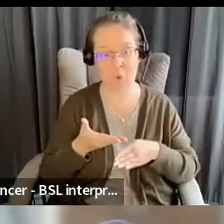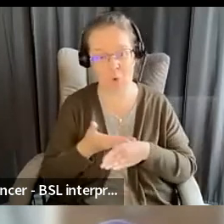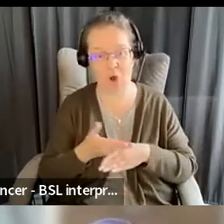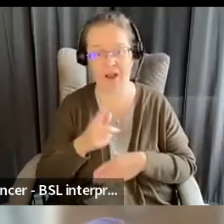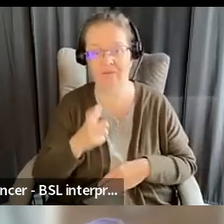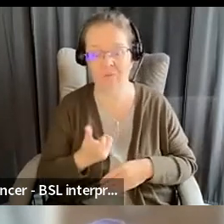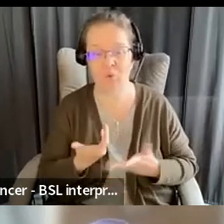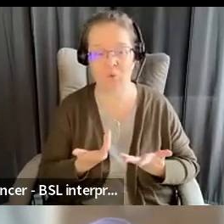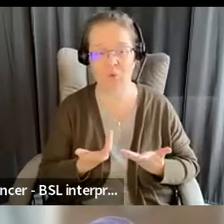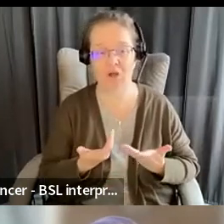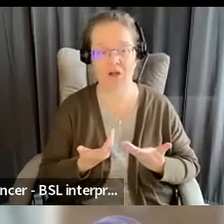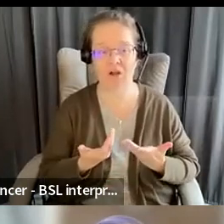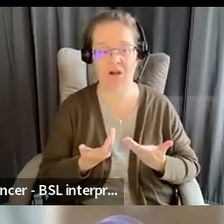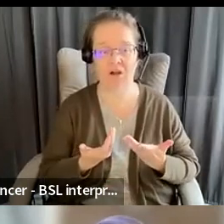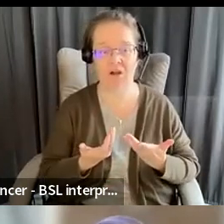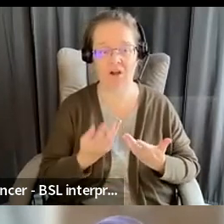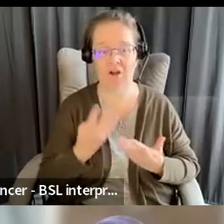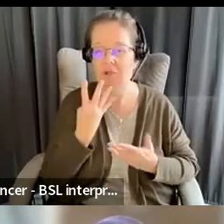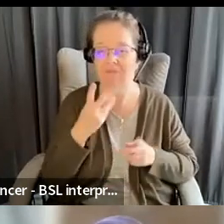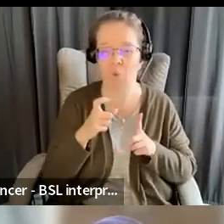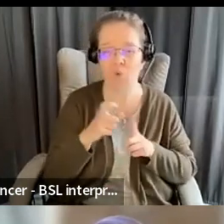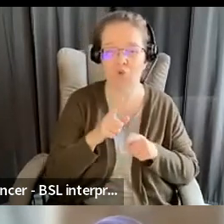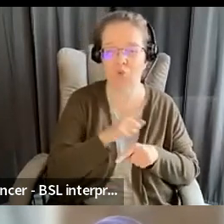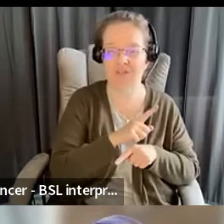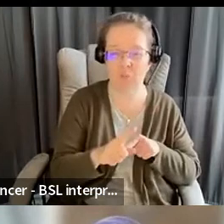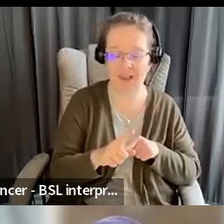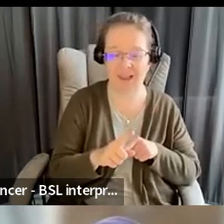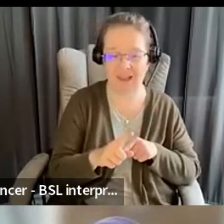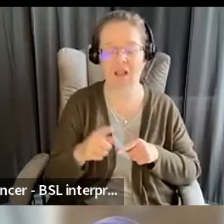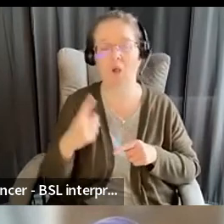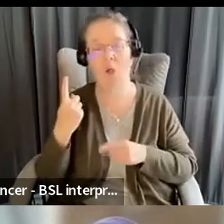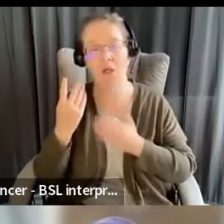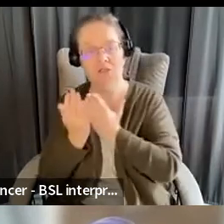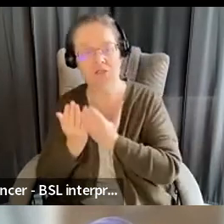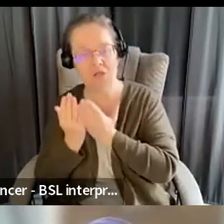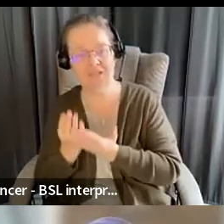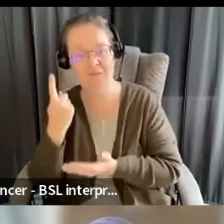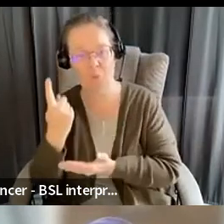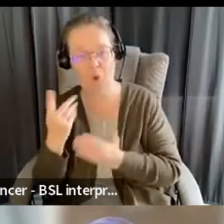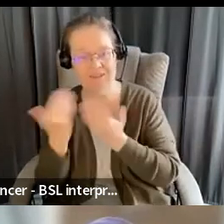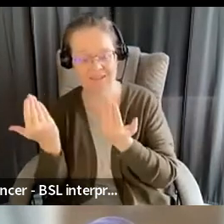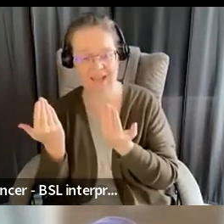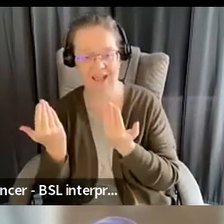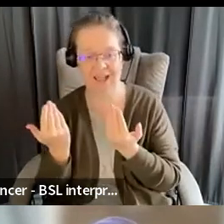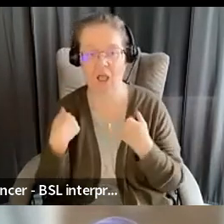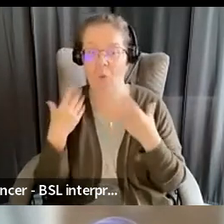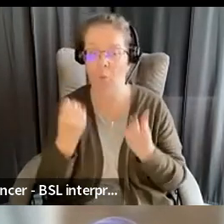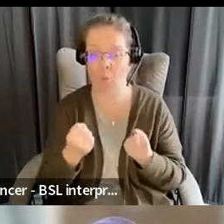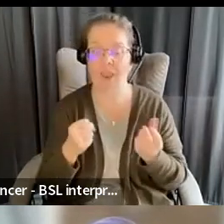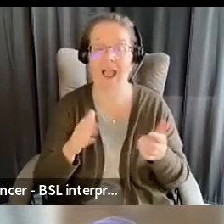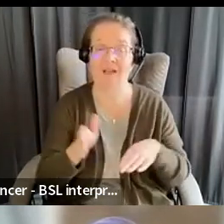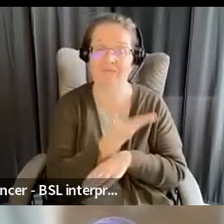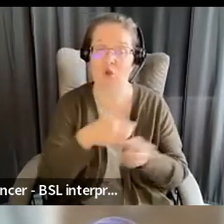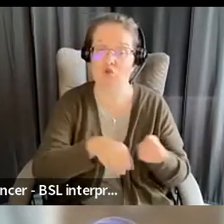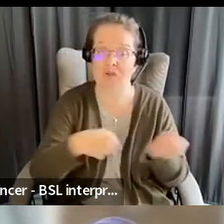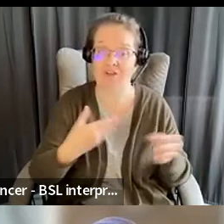for sort of 4 days a week, studying for one. You know, we have graduate positions as well, but, you know,